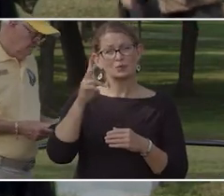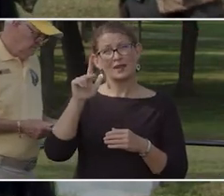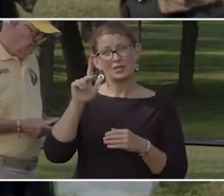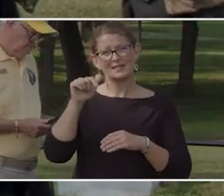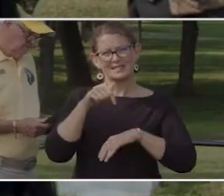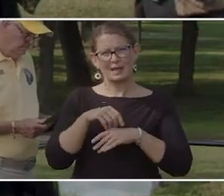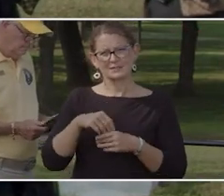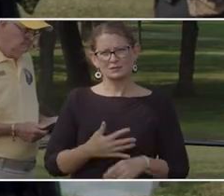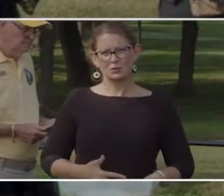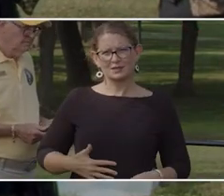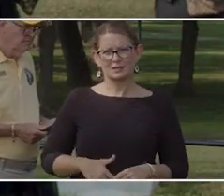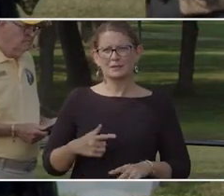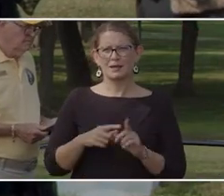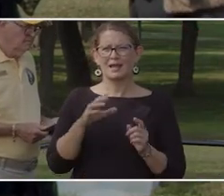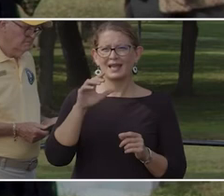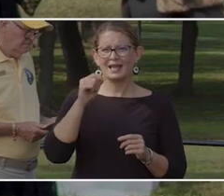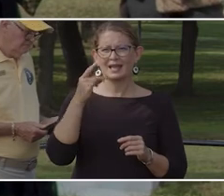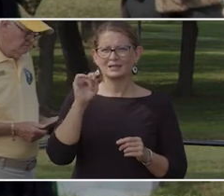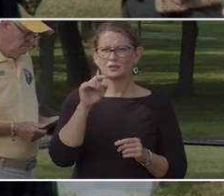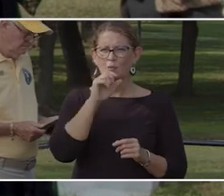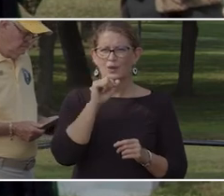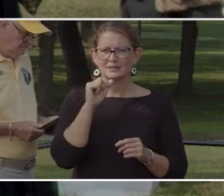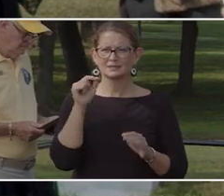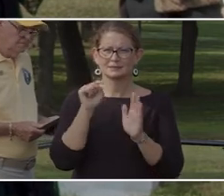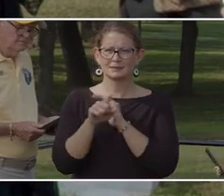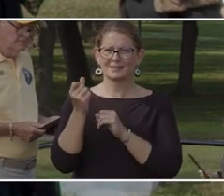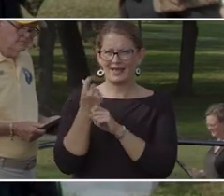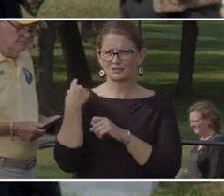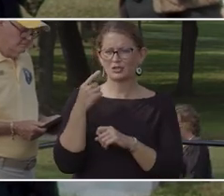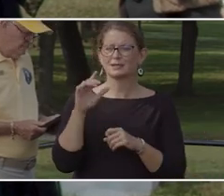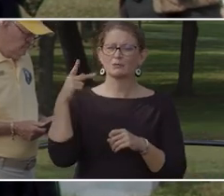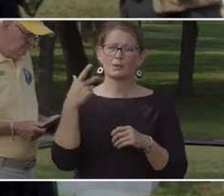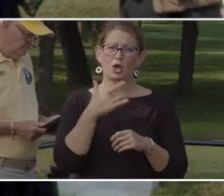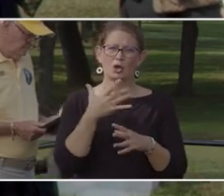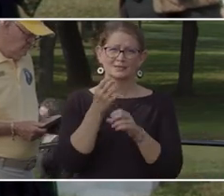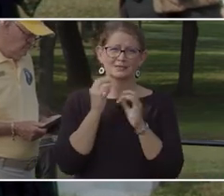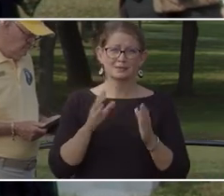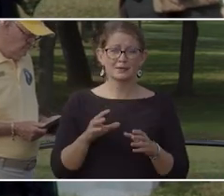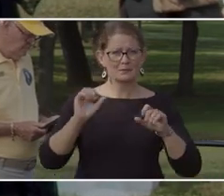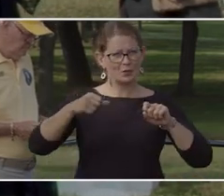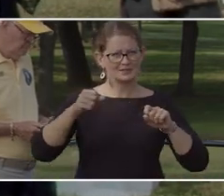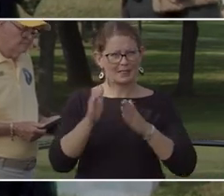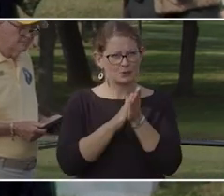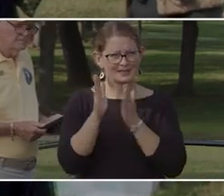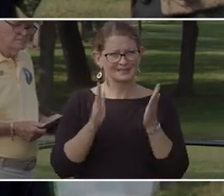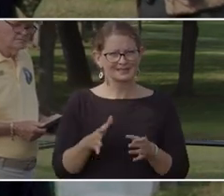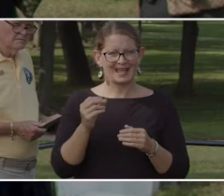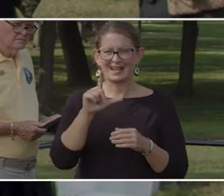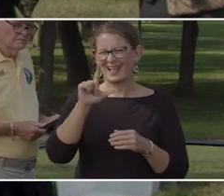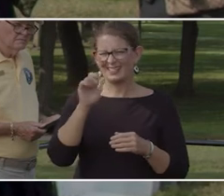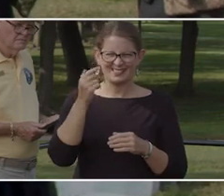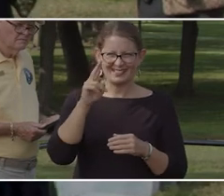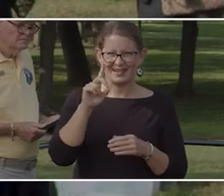but Agent Orange is what got him later in life last year. So he was a Purple Heart recipient, motorcycle enthusiast, and a legend in our